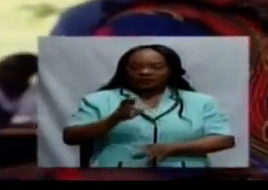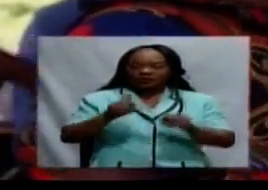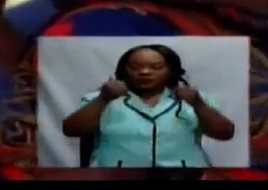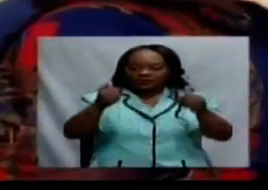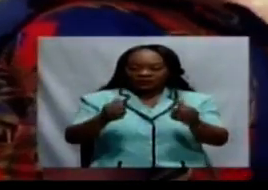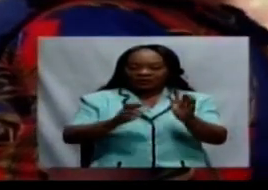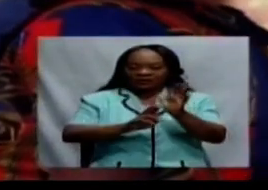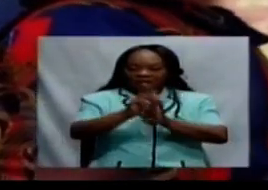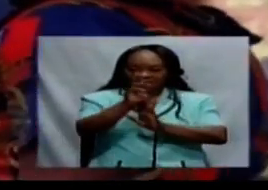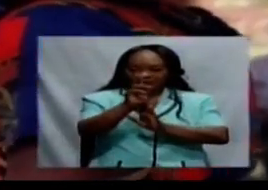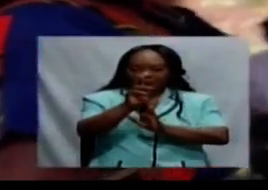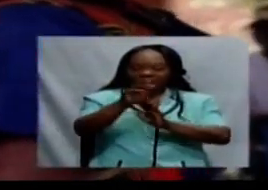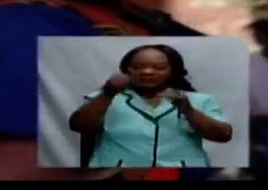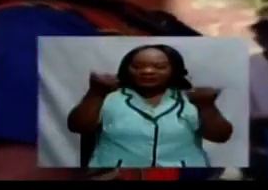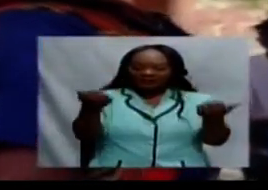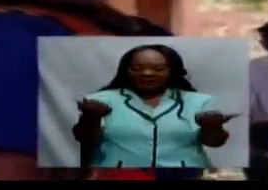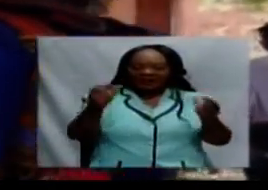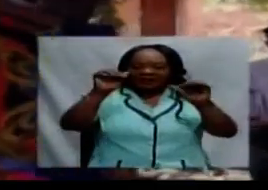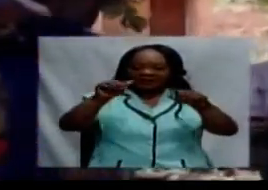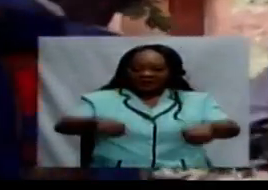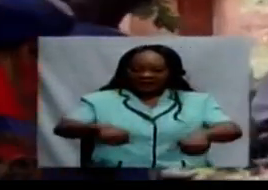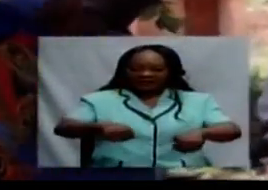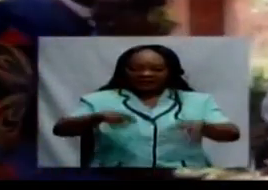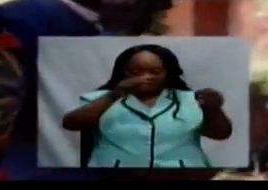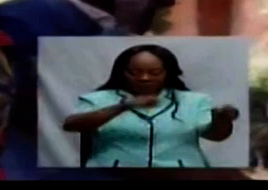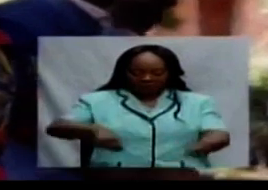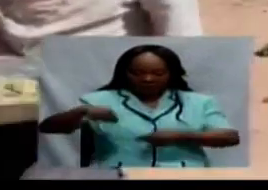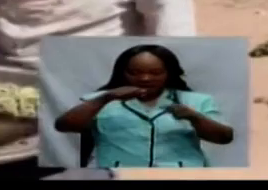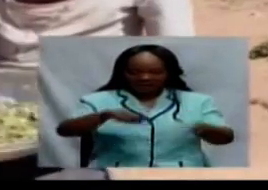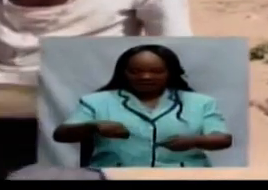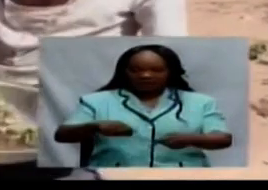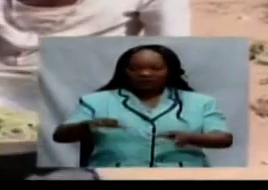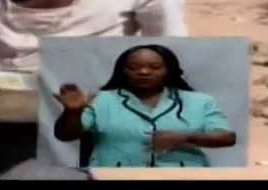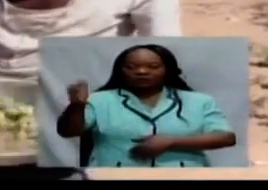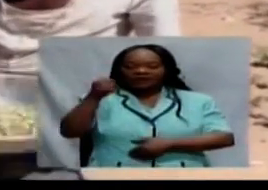Uli mulumende na mako uingalima kufailo mwana aya ku school.